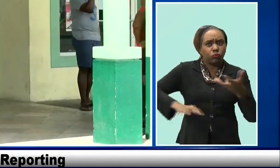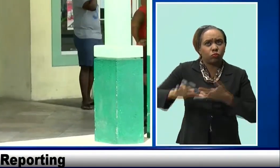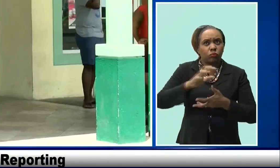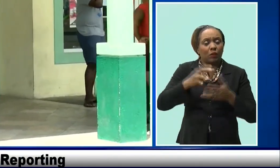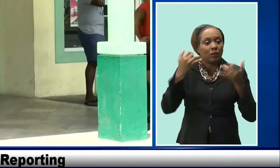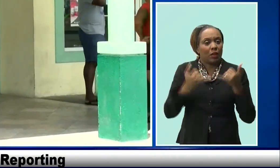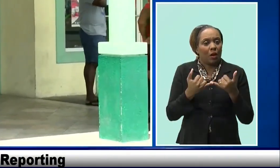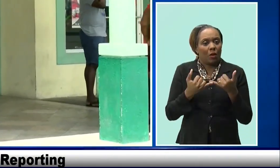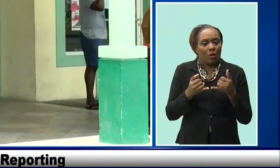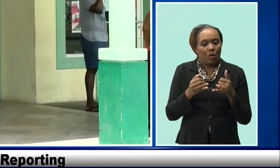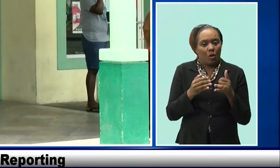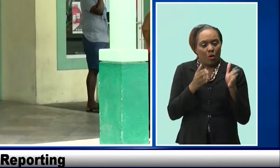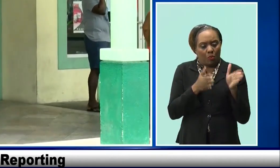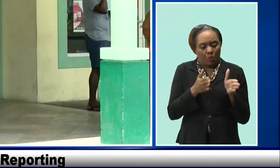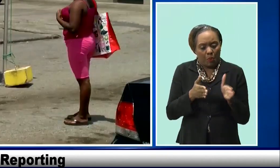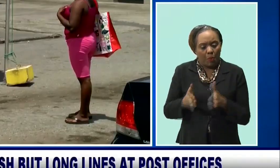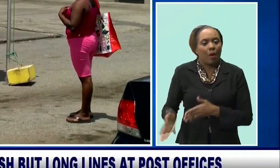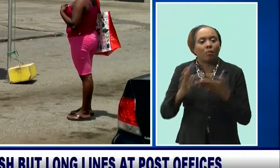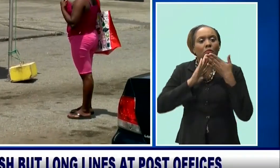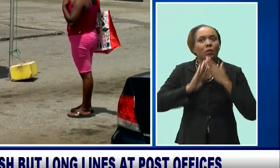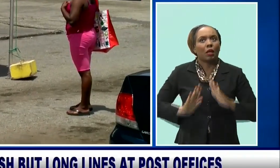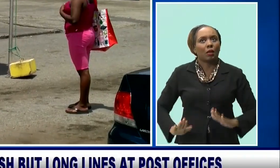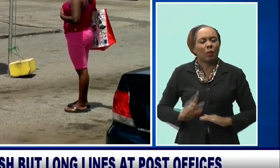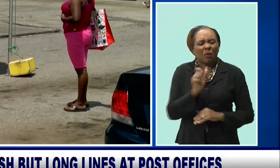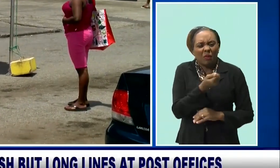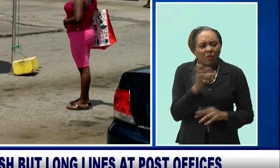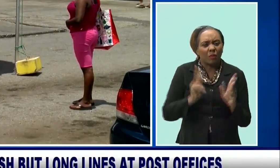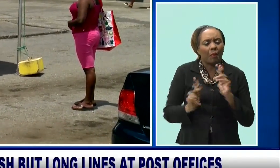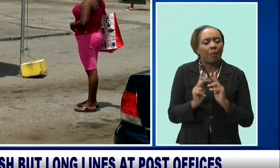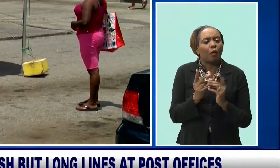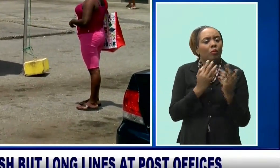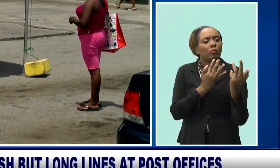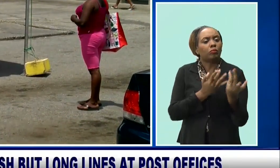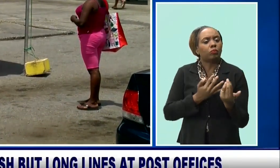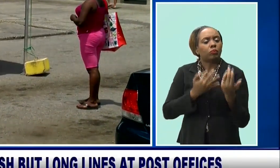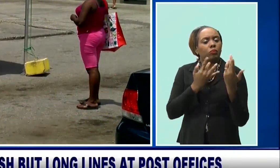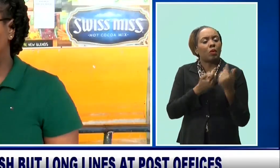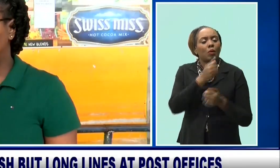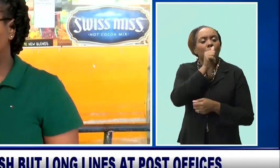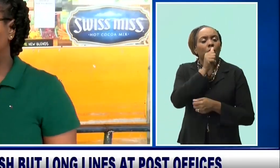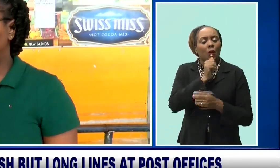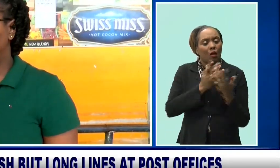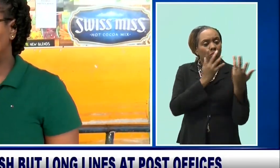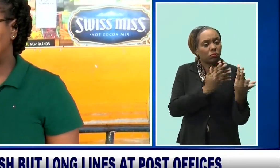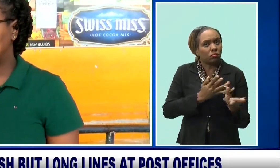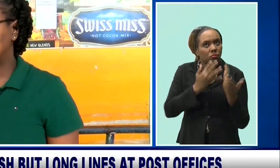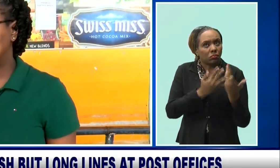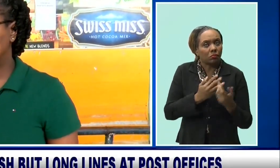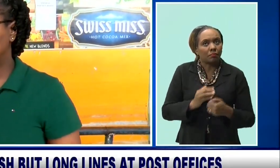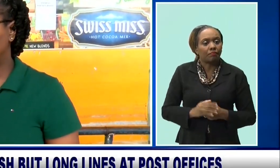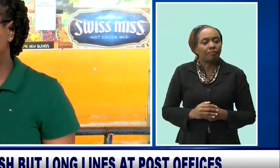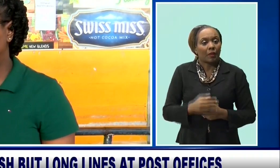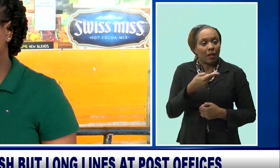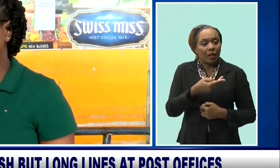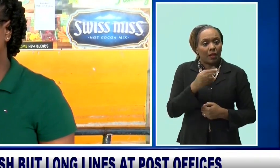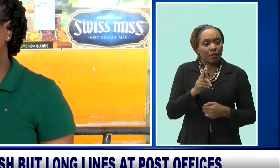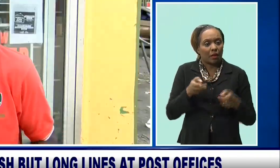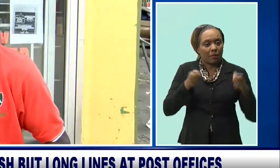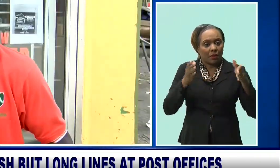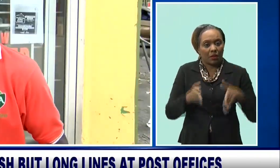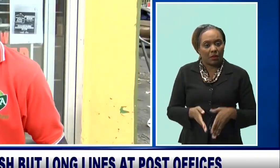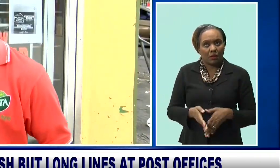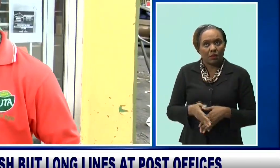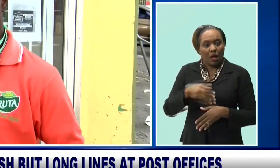silence. Only a handful of people waited patiently at storefronts to collect their items. HR manager at Popular Discounts, Rashida